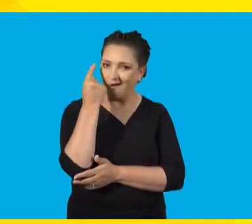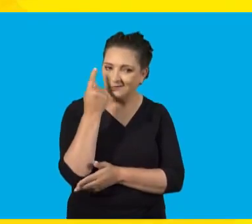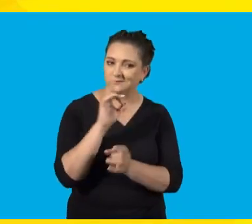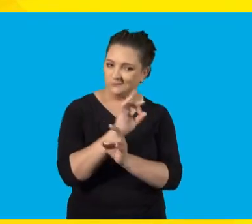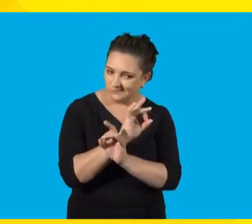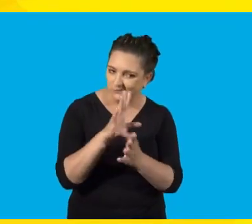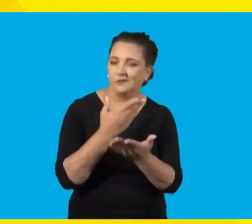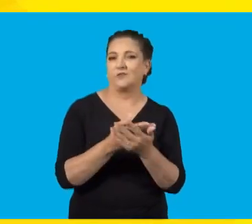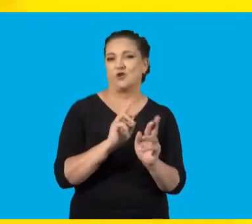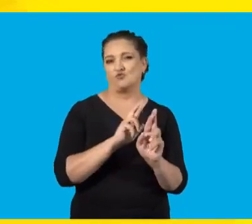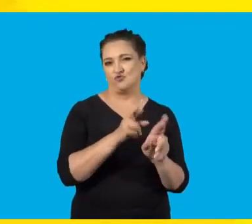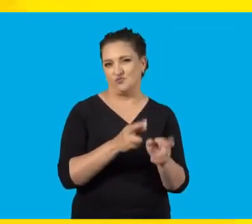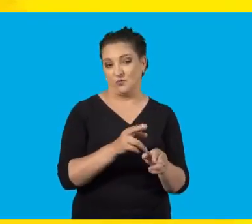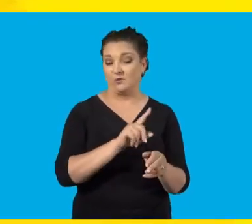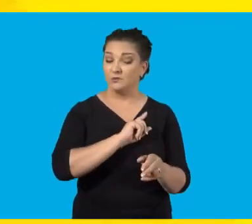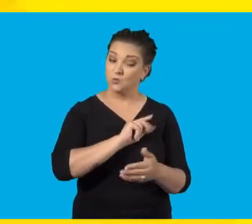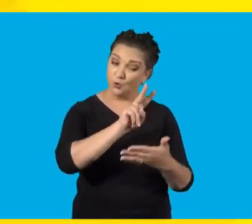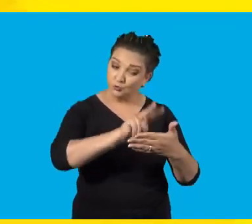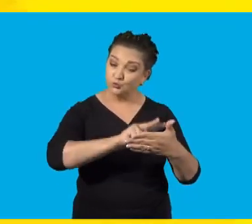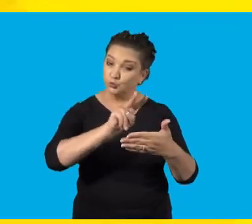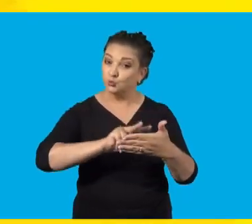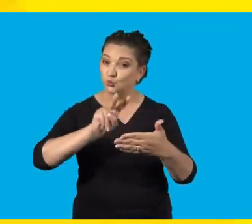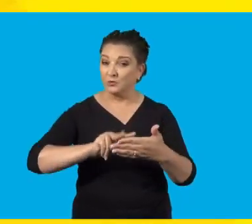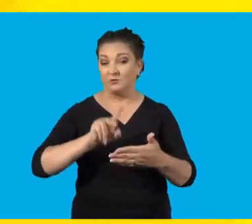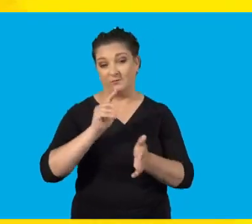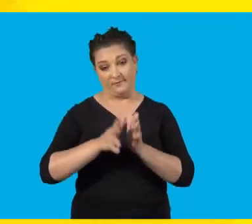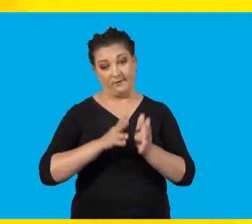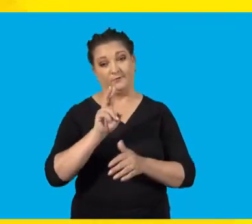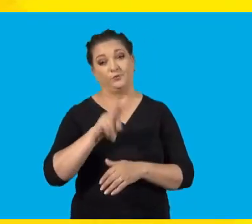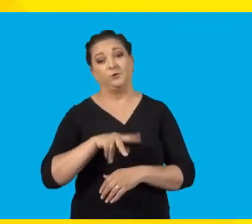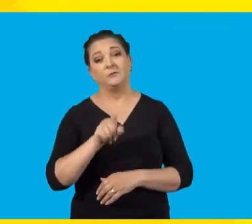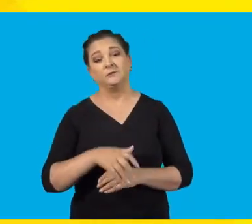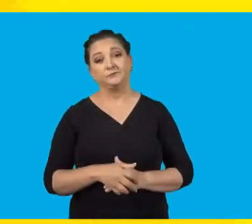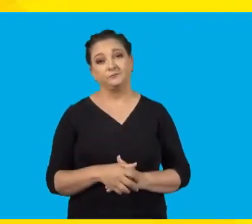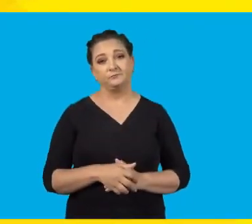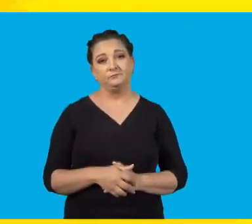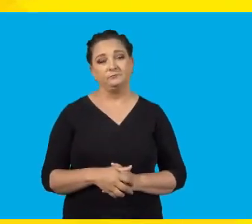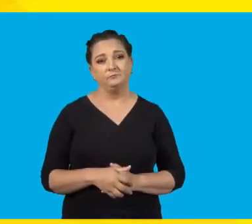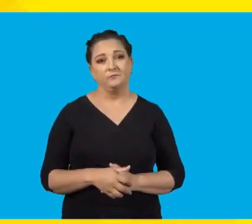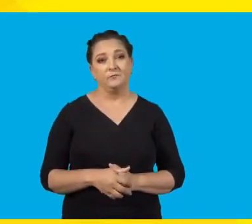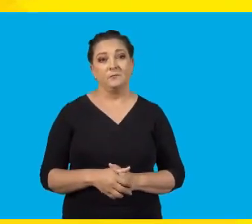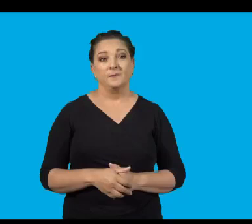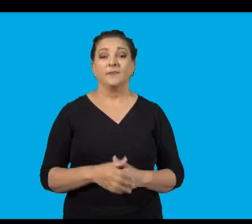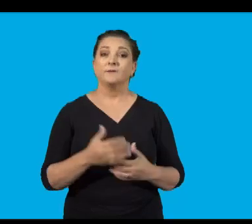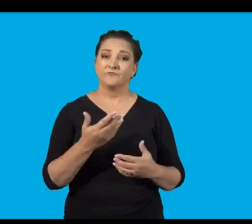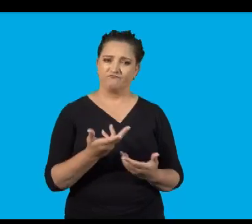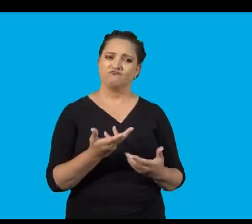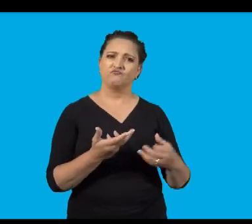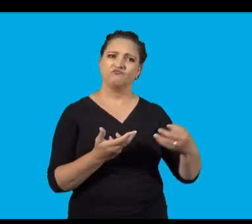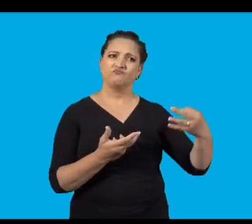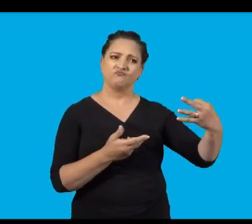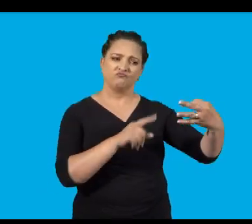what you need to respond to, you need to read your question very, very carefully. Okay. Now, we